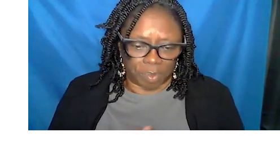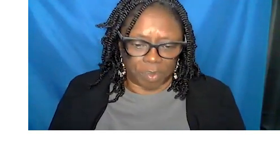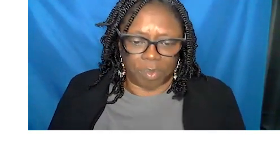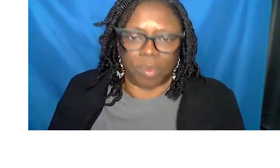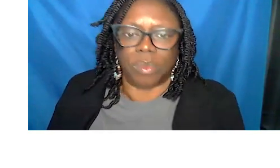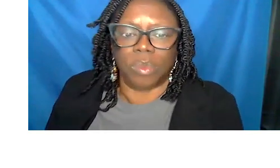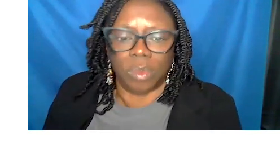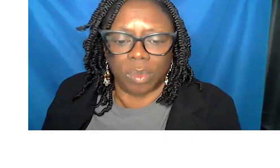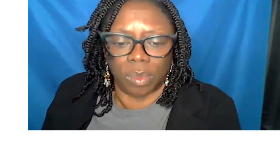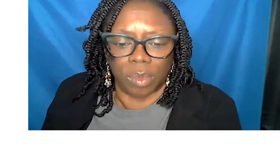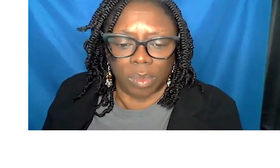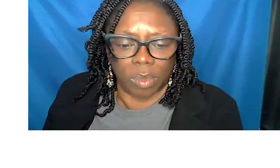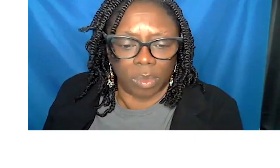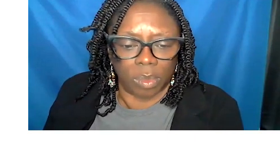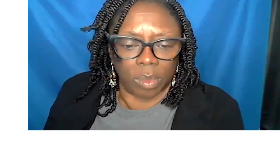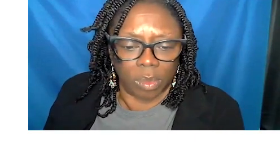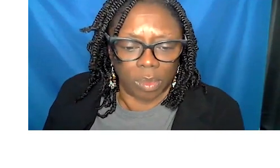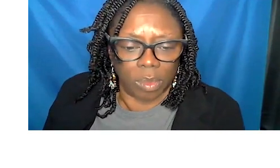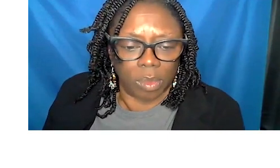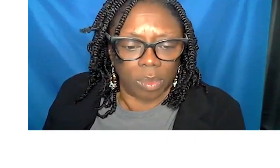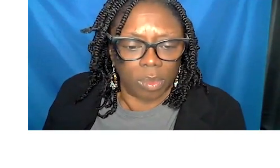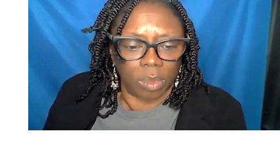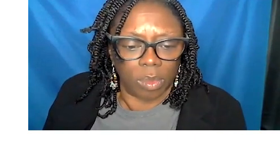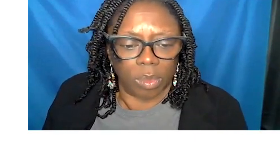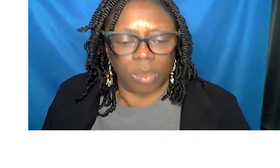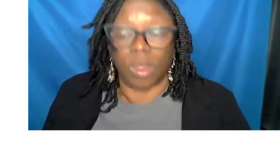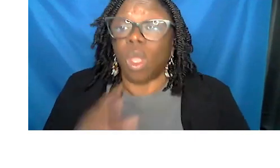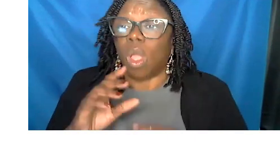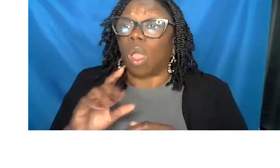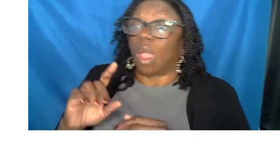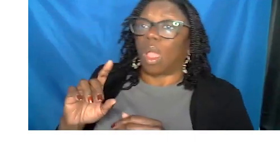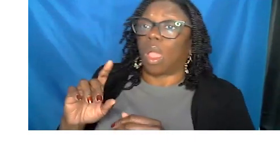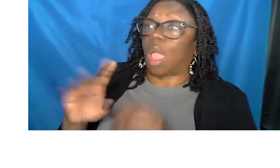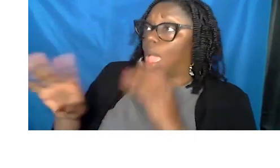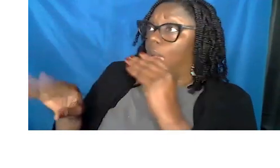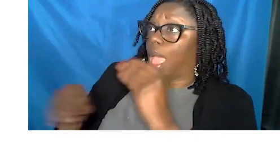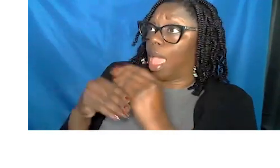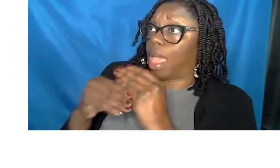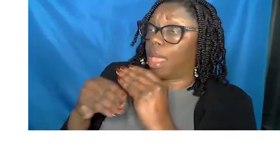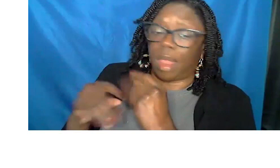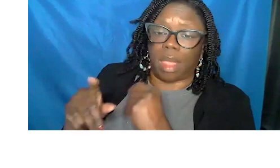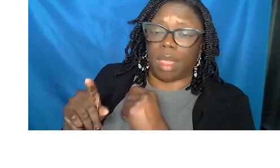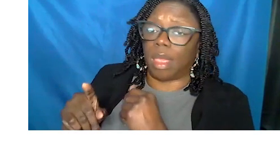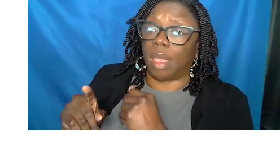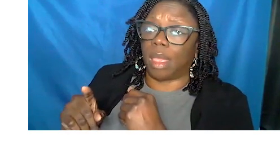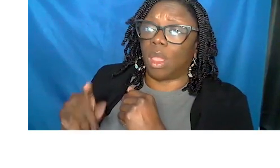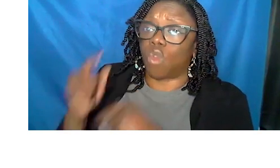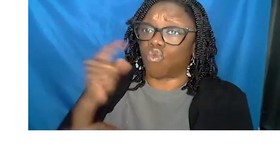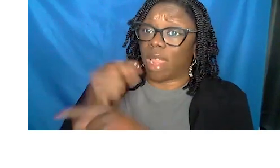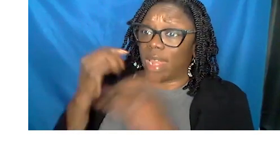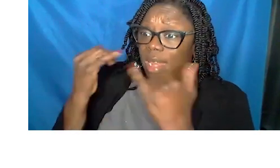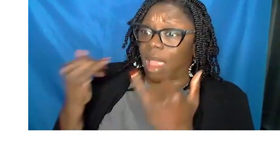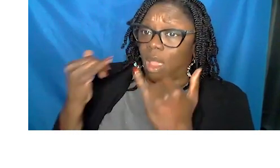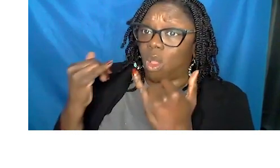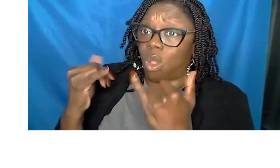And so, yeah, go for it. Just a quick thing to add to your point is that right now we're talking about